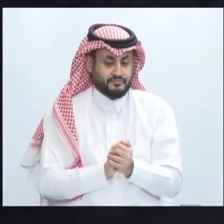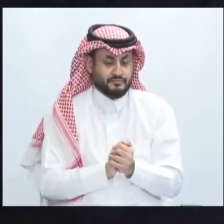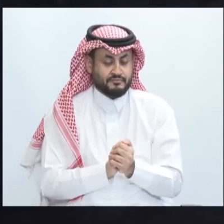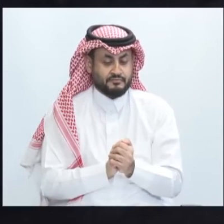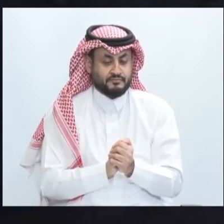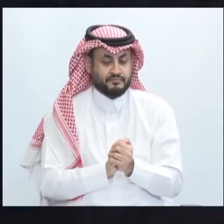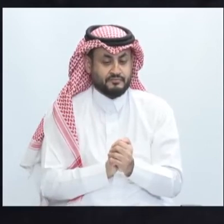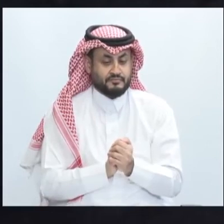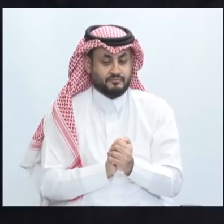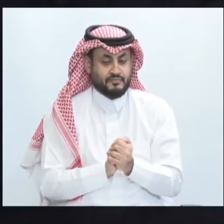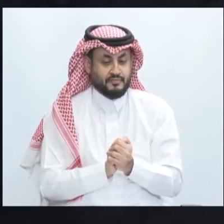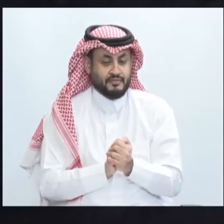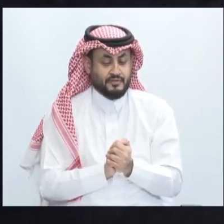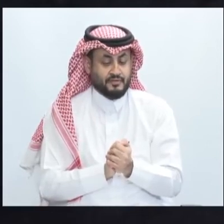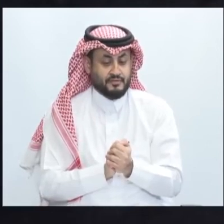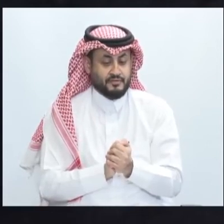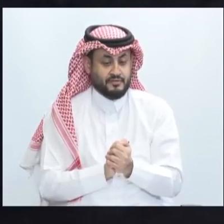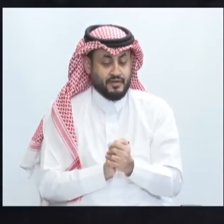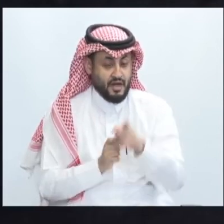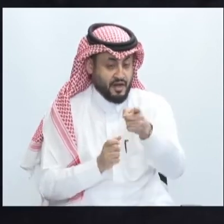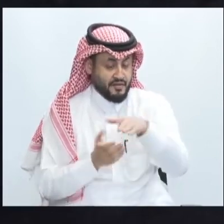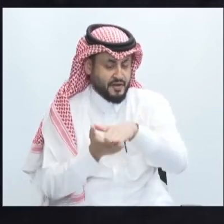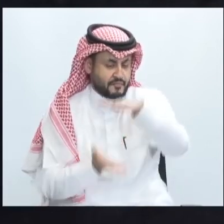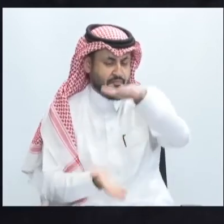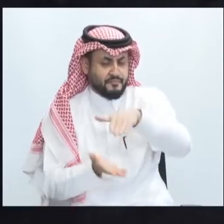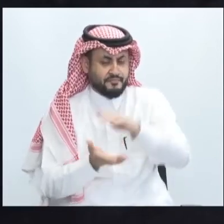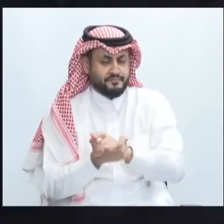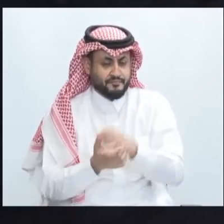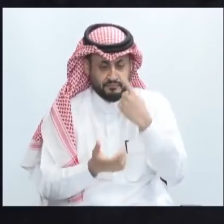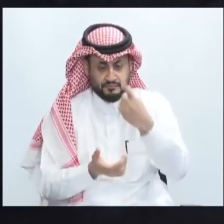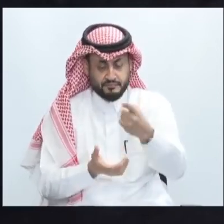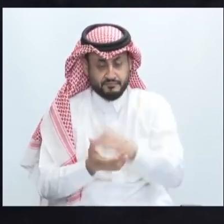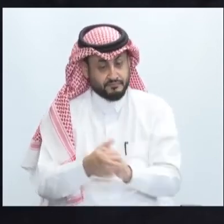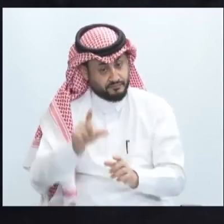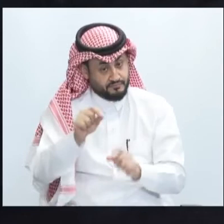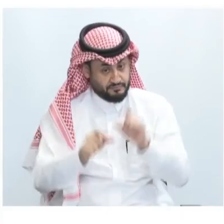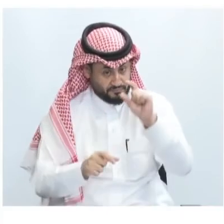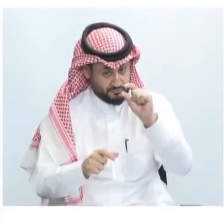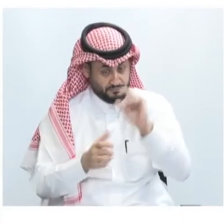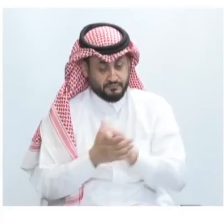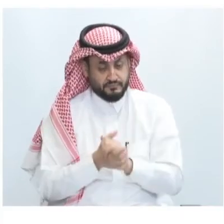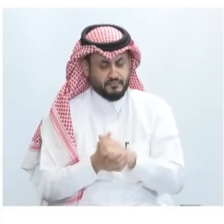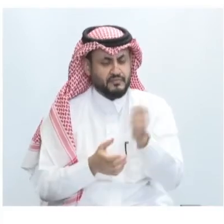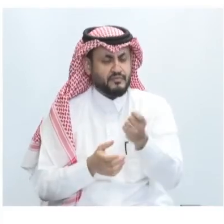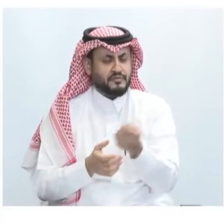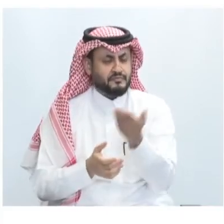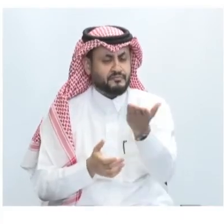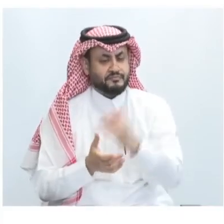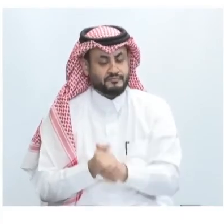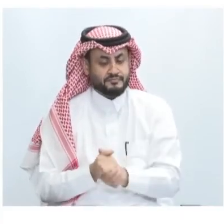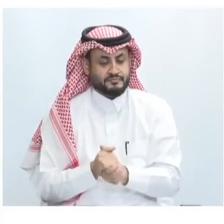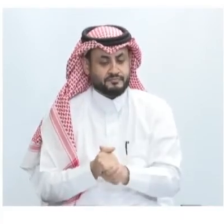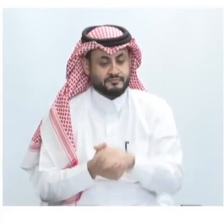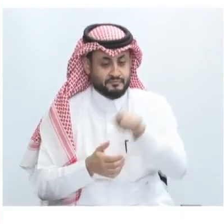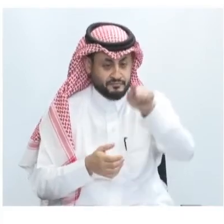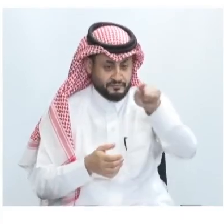E. Excellent. But can you tell me, is it small or capital? Small, that's right. How to write it? Start from here,